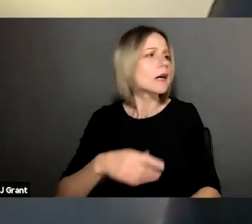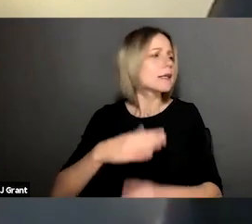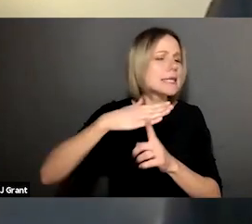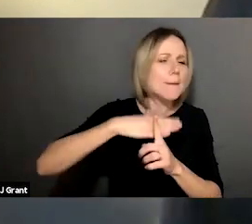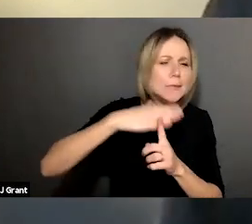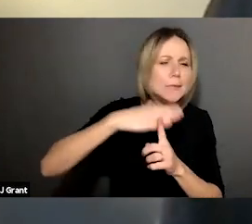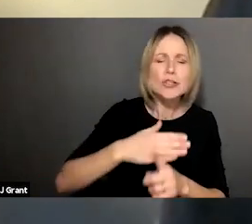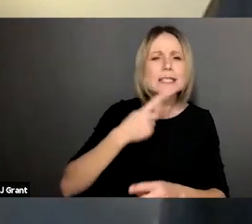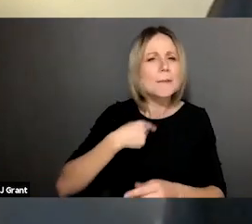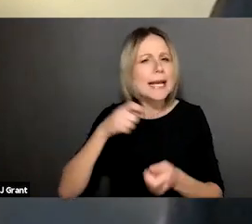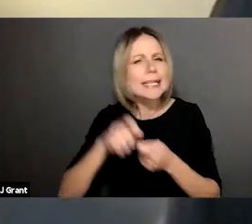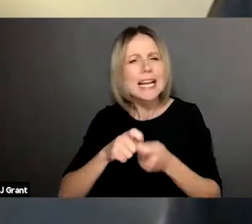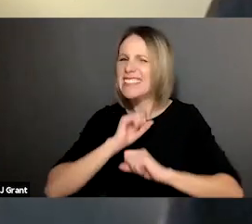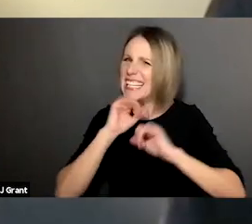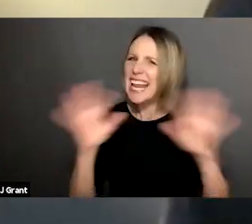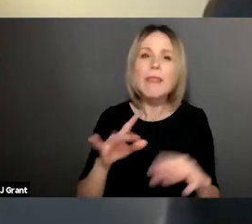heat. They say,